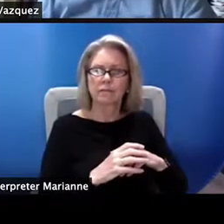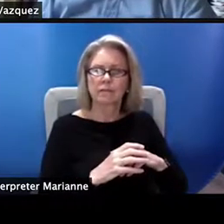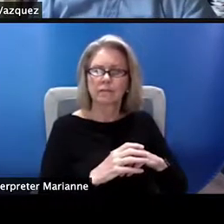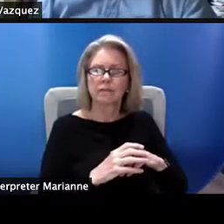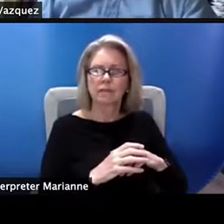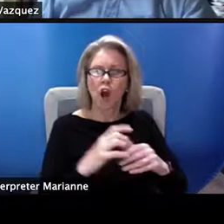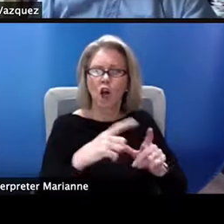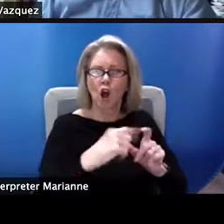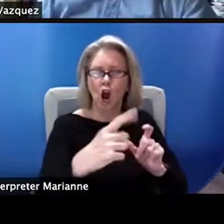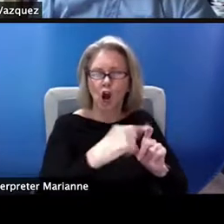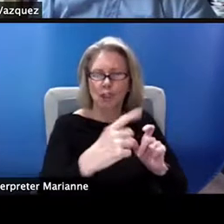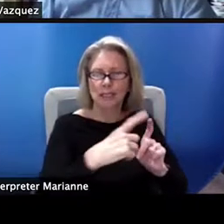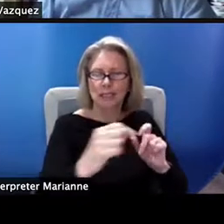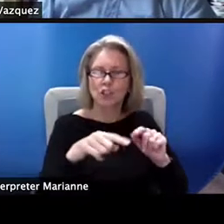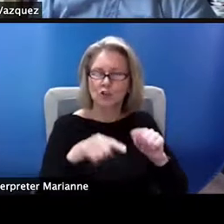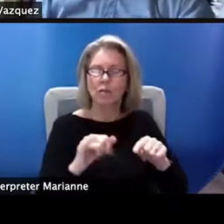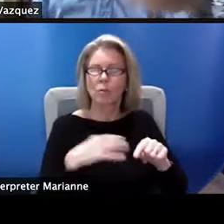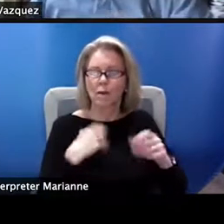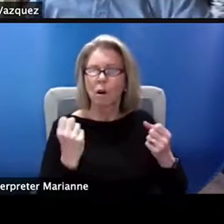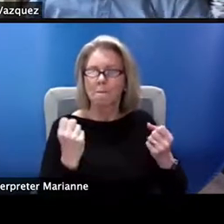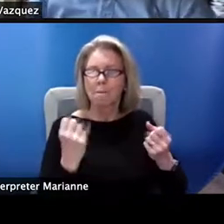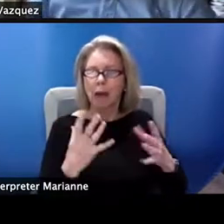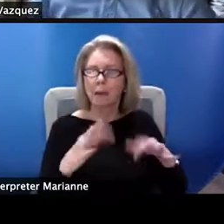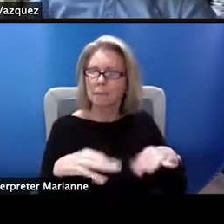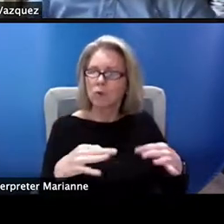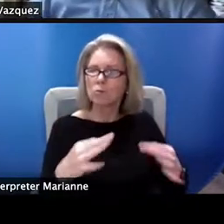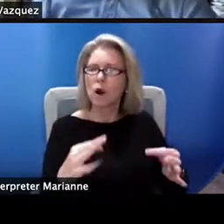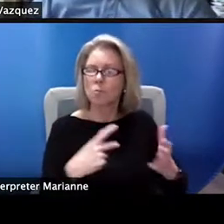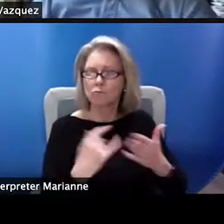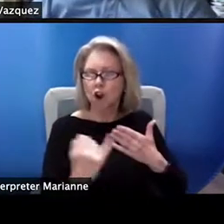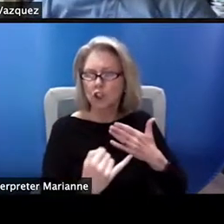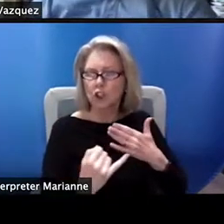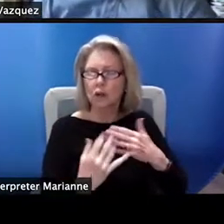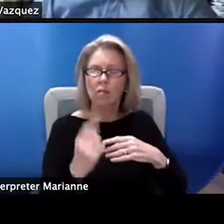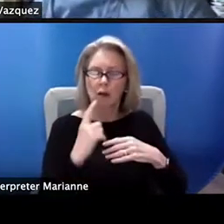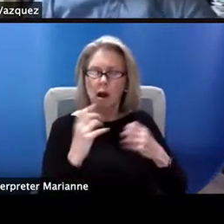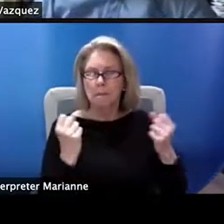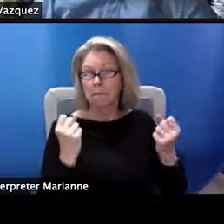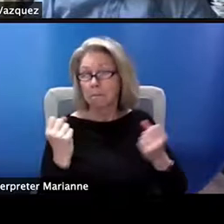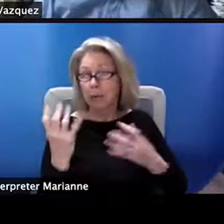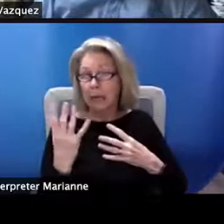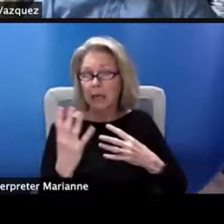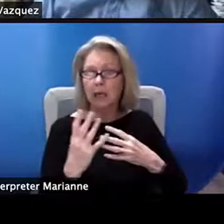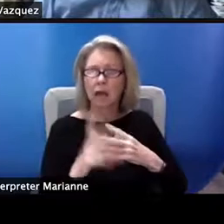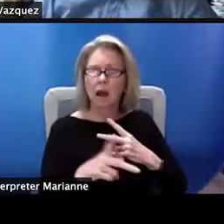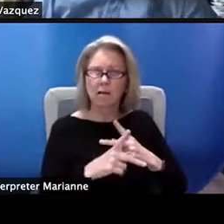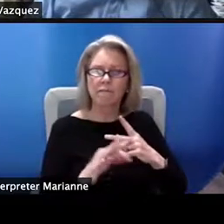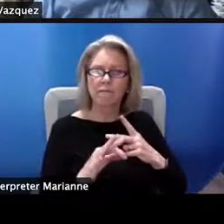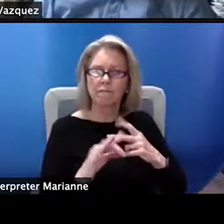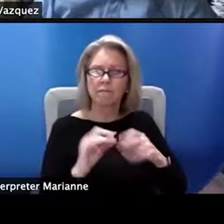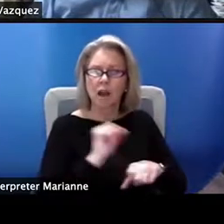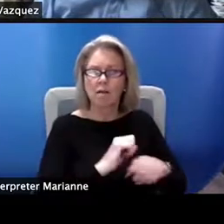during this pandemic, we have many postponed projects, and there are many kind of like collaboration